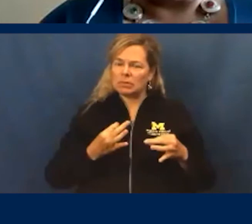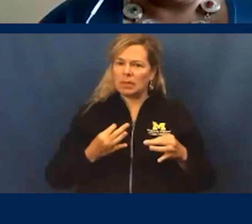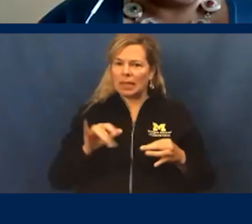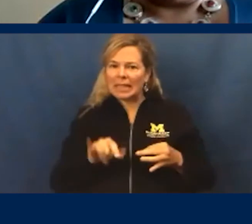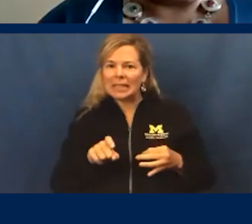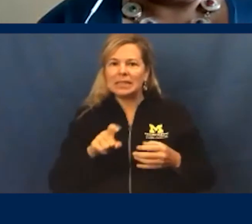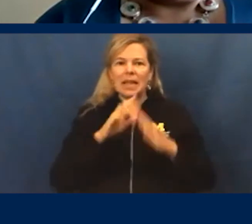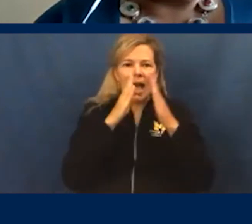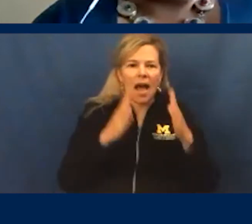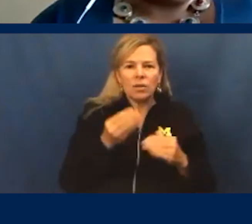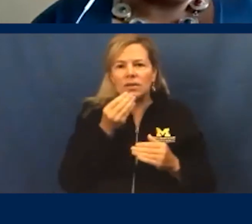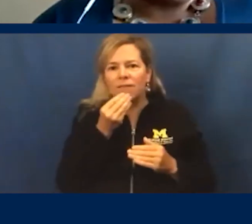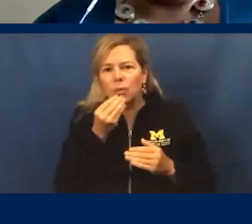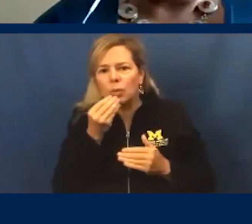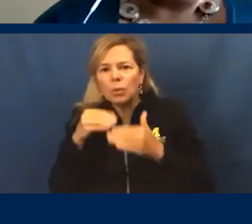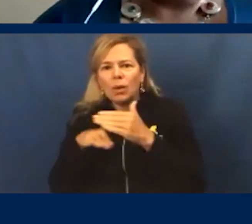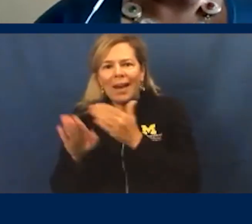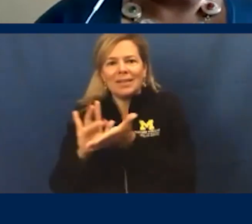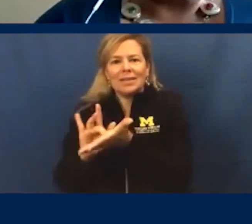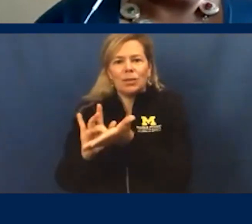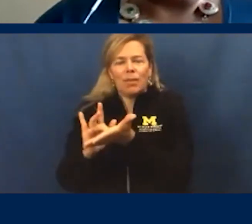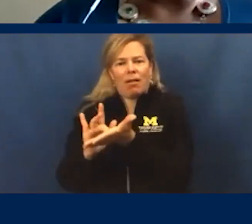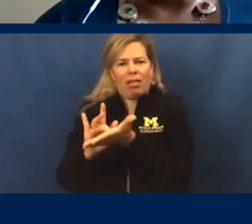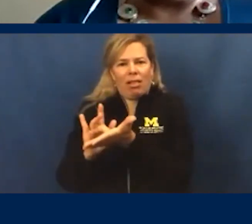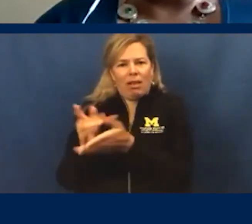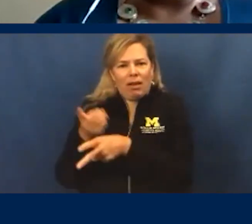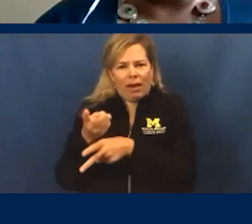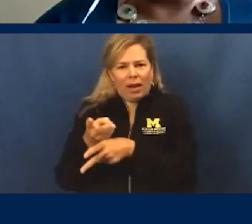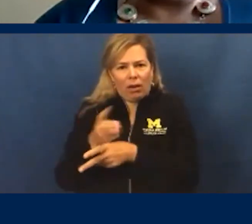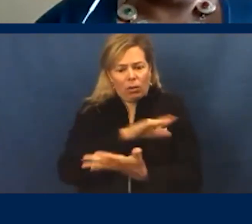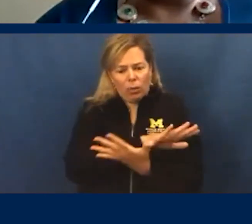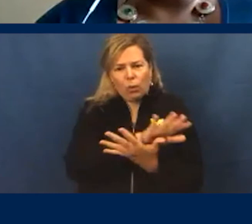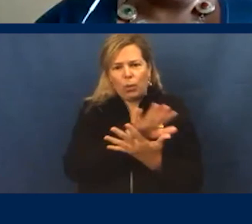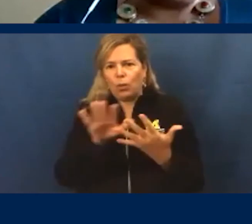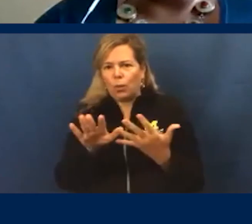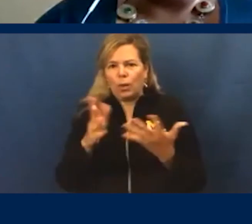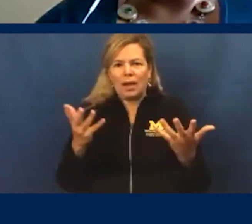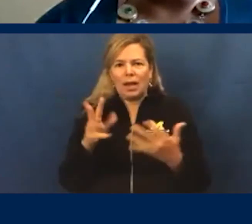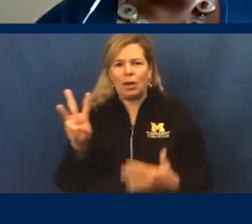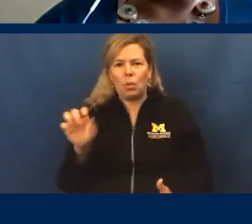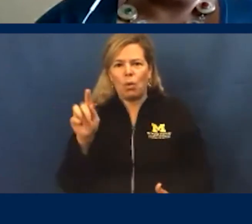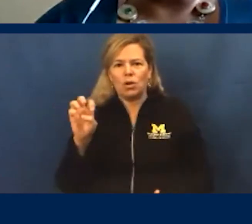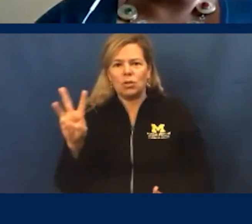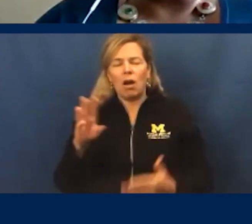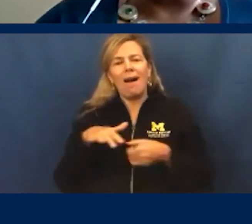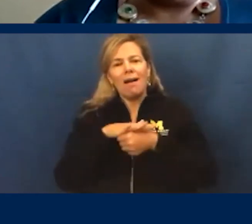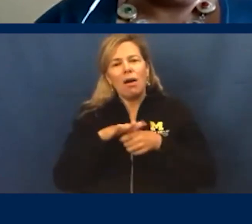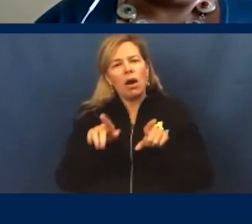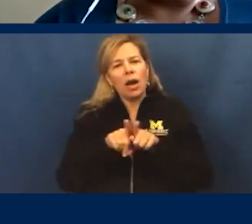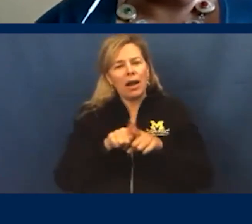food, and access to medical care. Those programs operate in Washtenaw County, as well as our school-based health